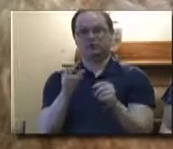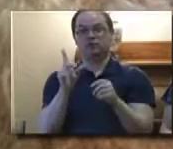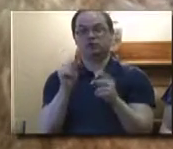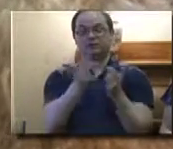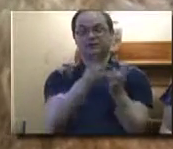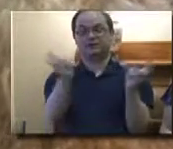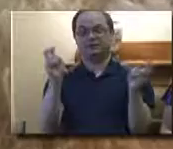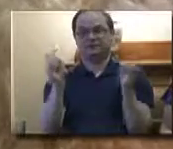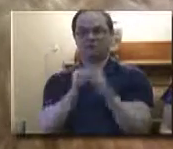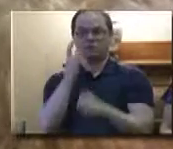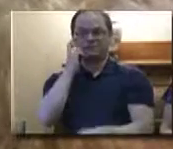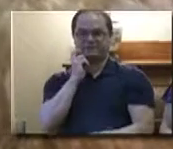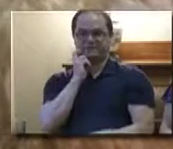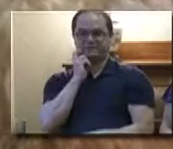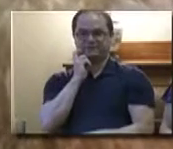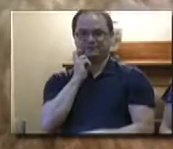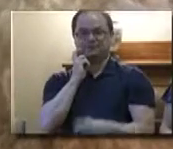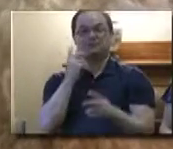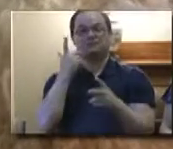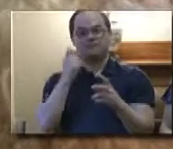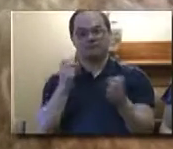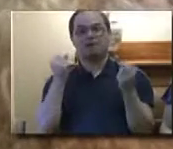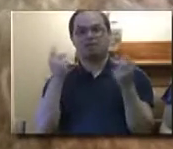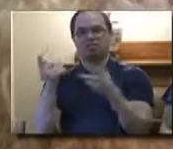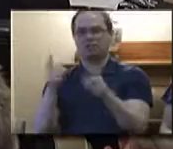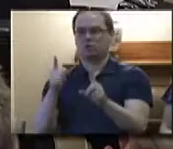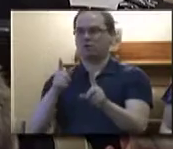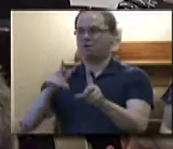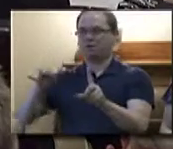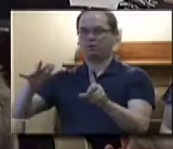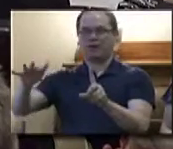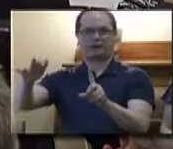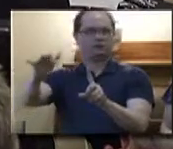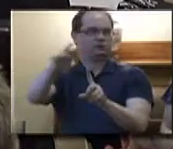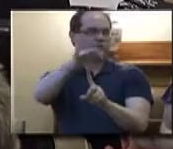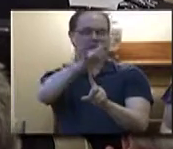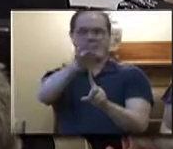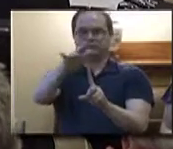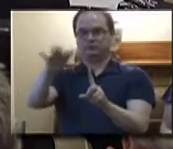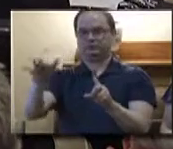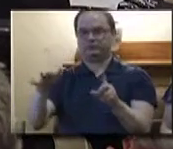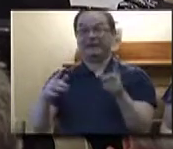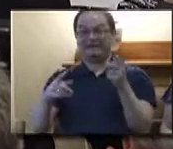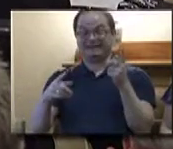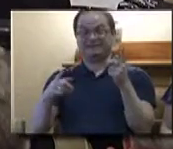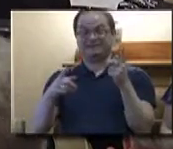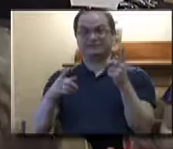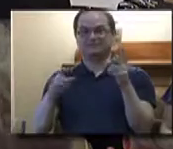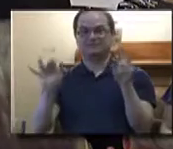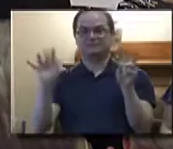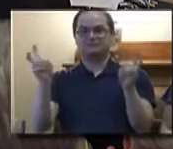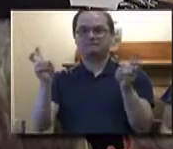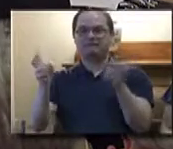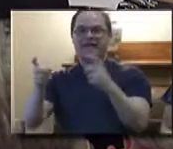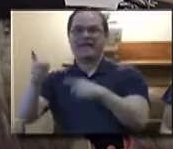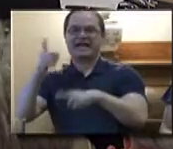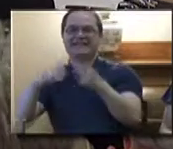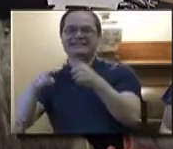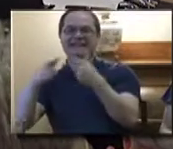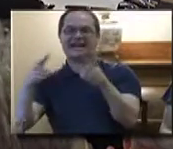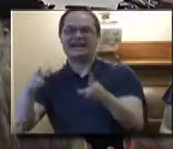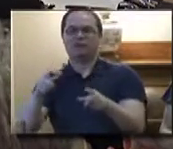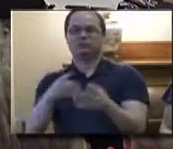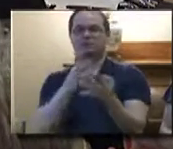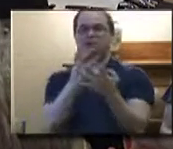22 because a lot goes on around you, and it is sign language, but it's prison argot